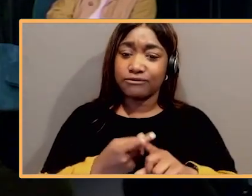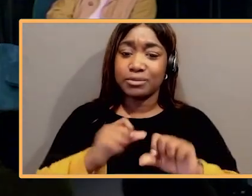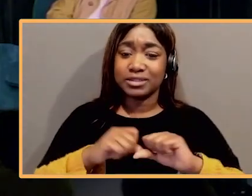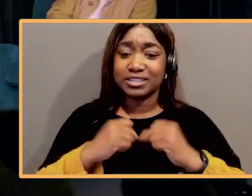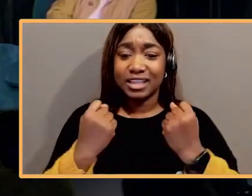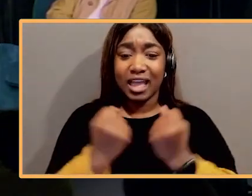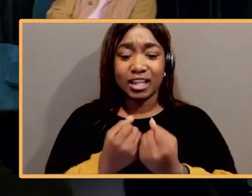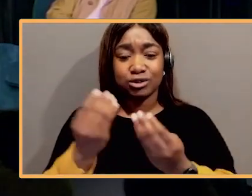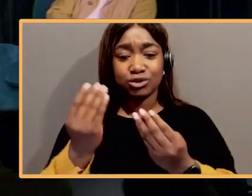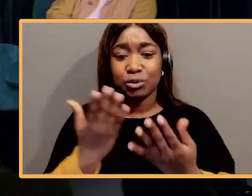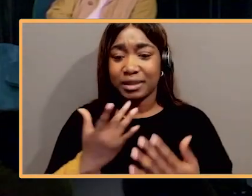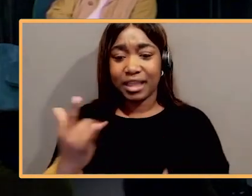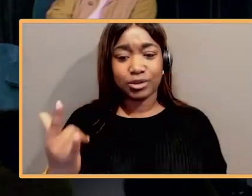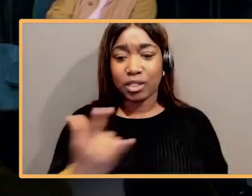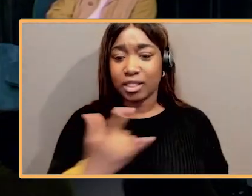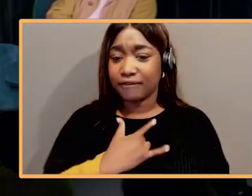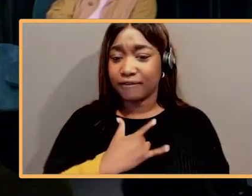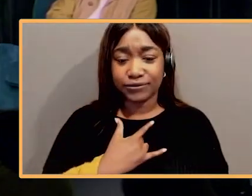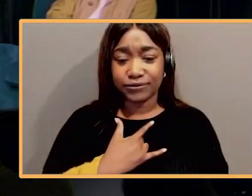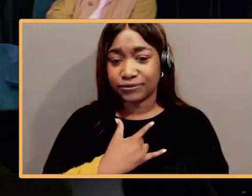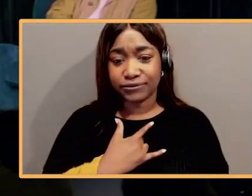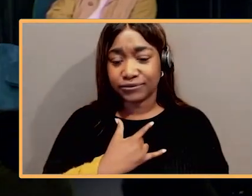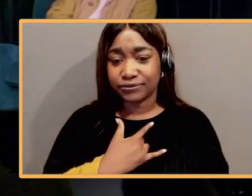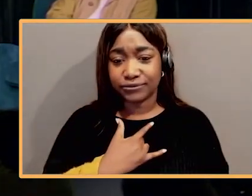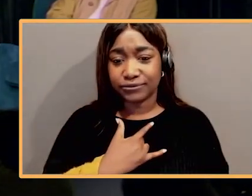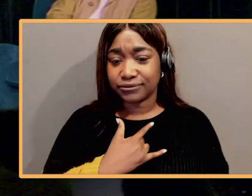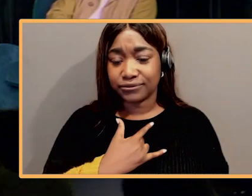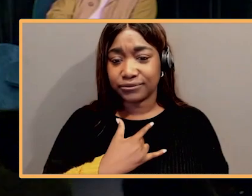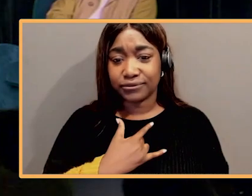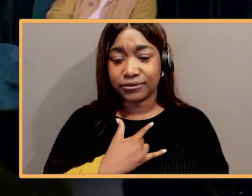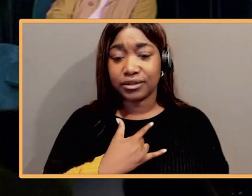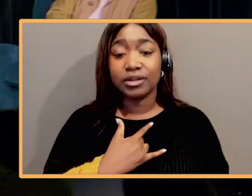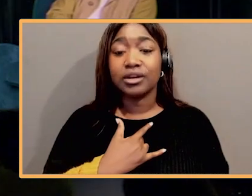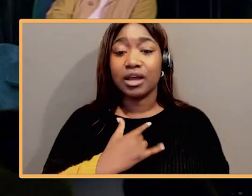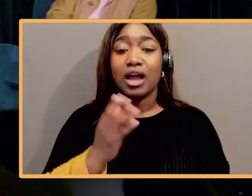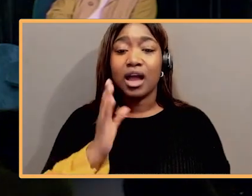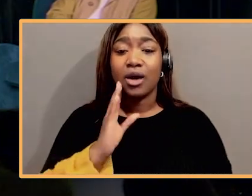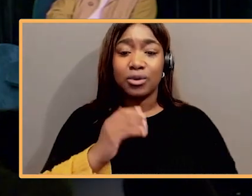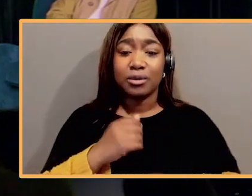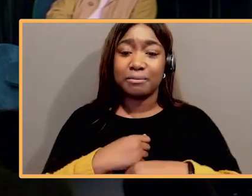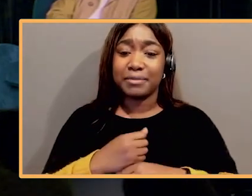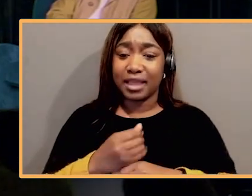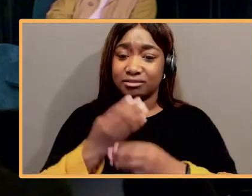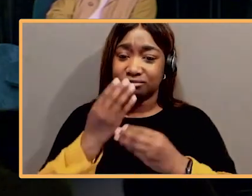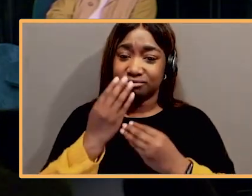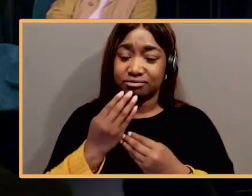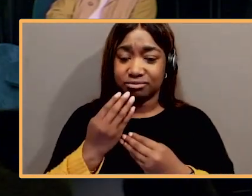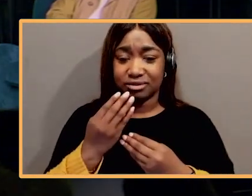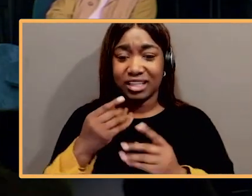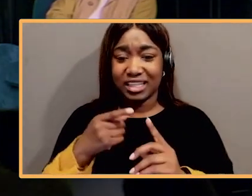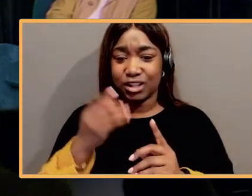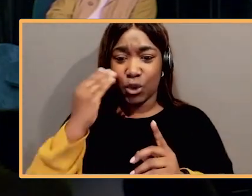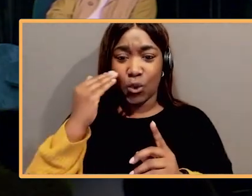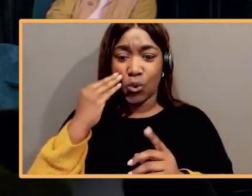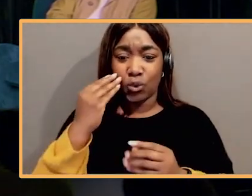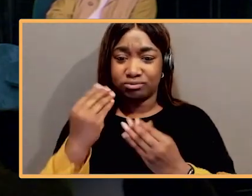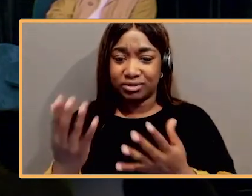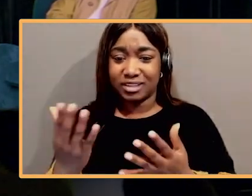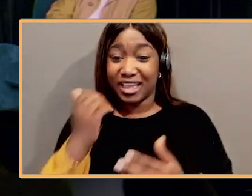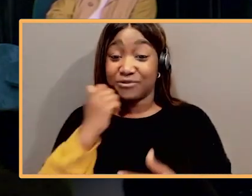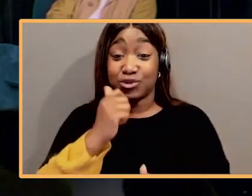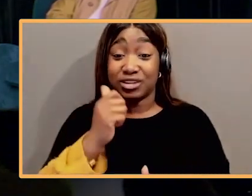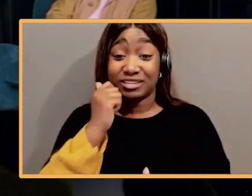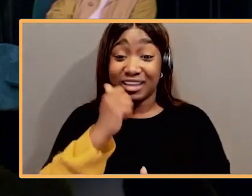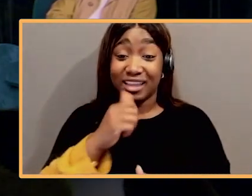don't love you. And I'm going to make that known to you every day in small, subtle